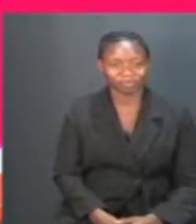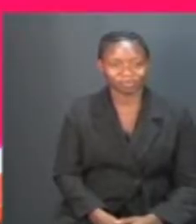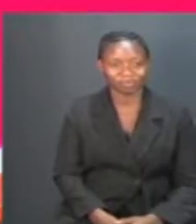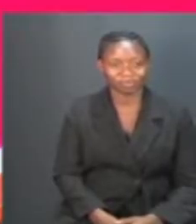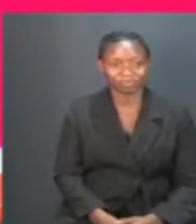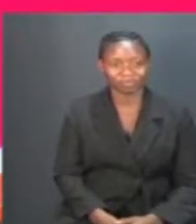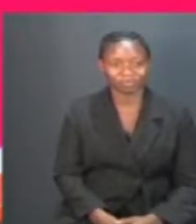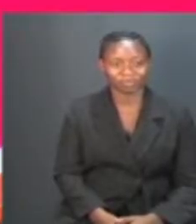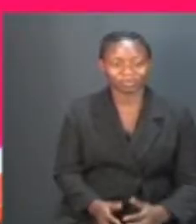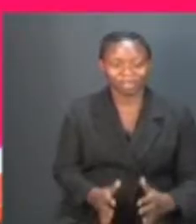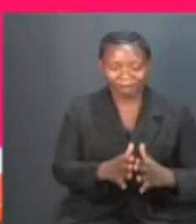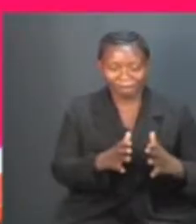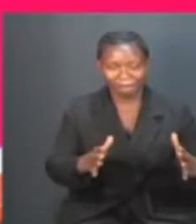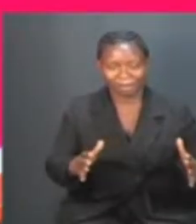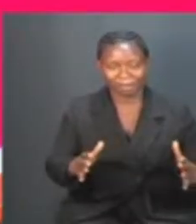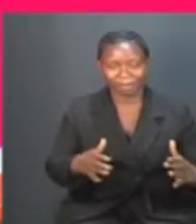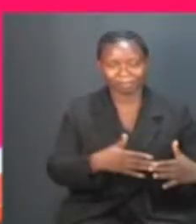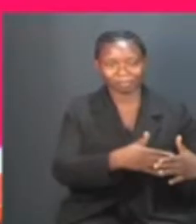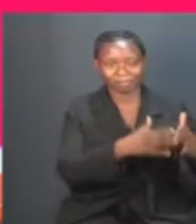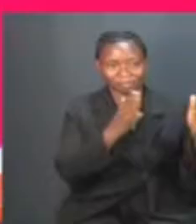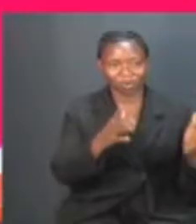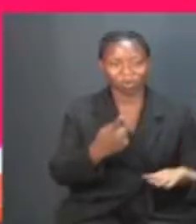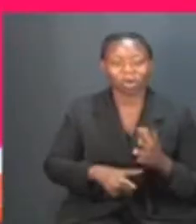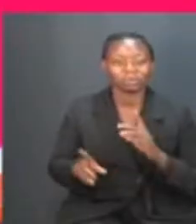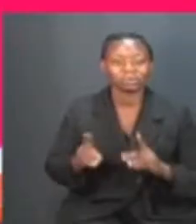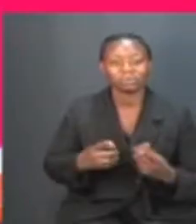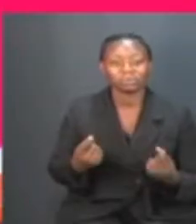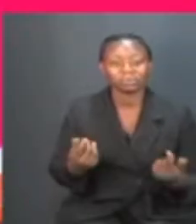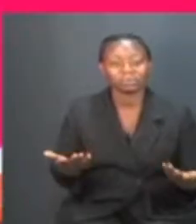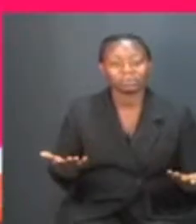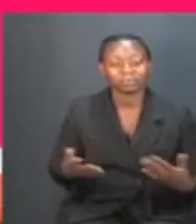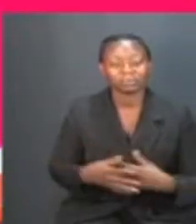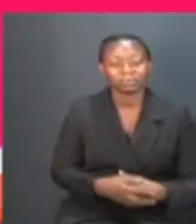So, majority leader, in the circumstances, what do we do?